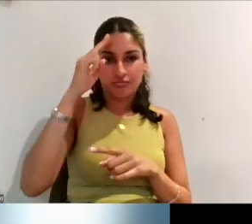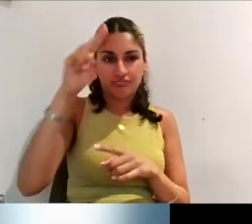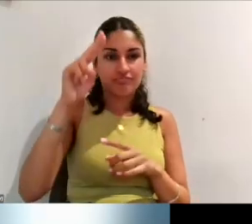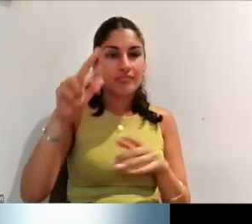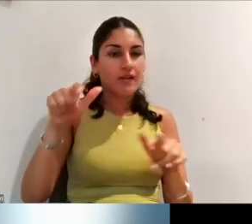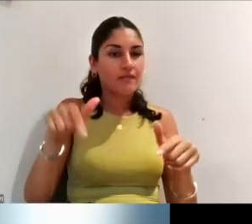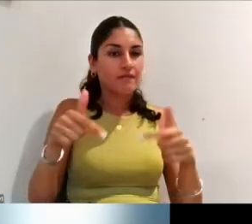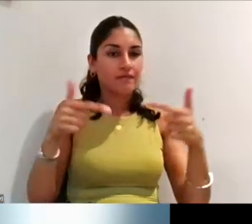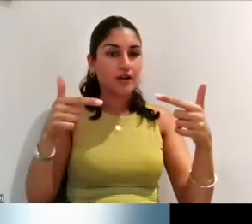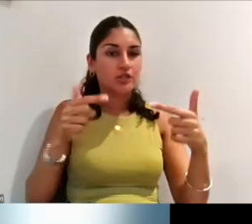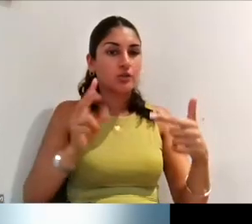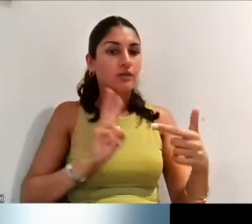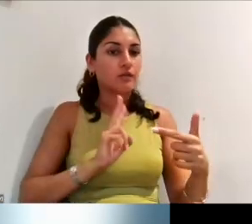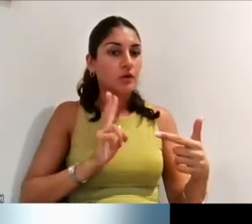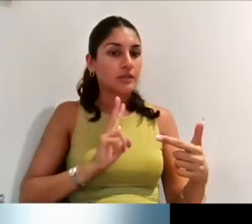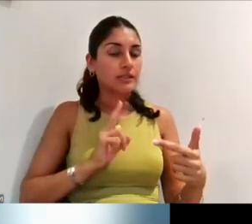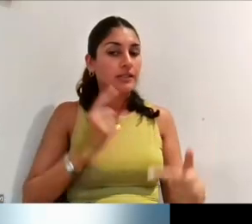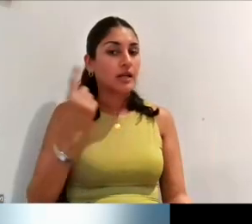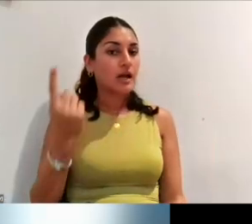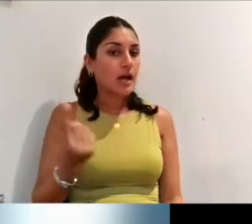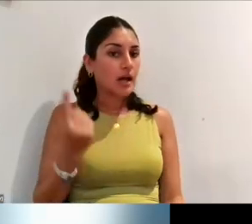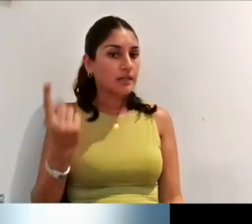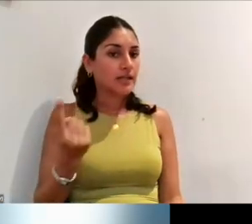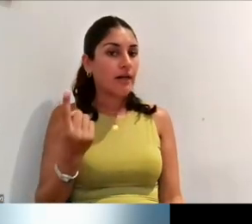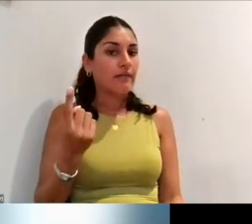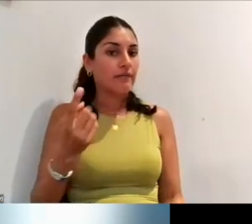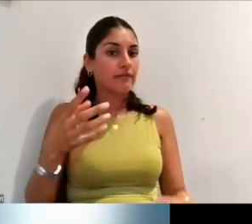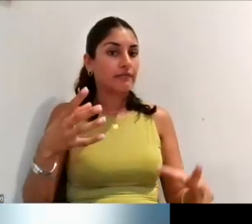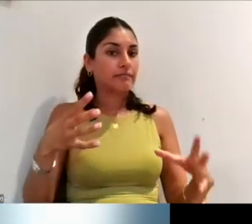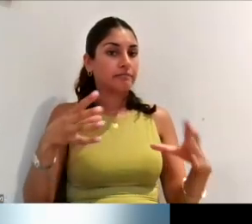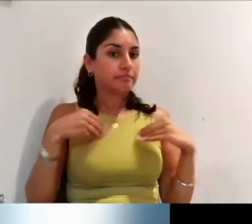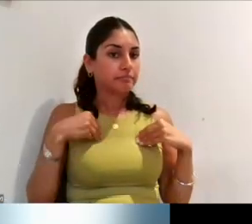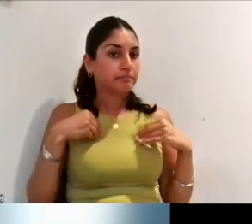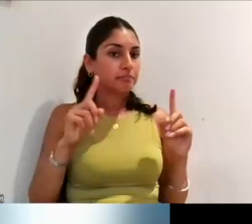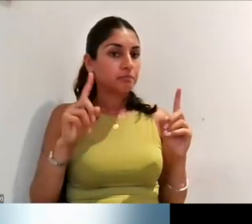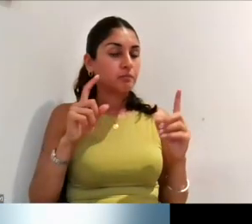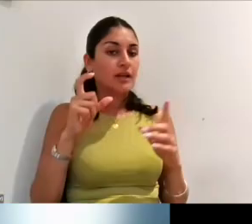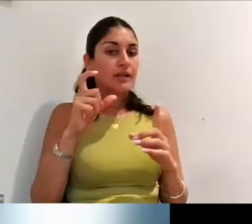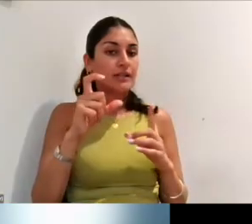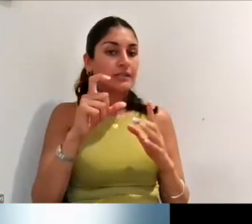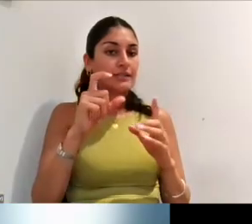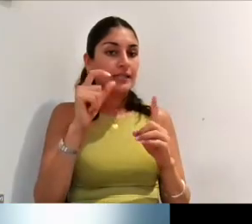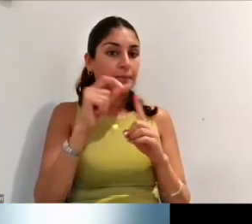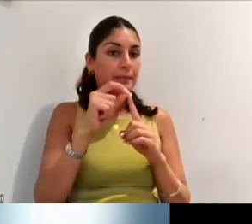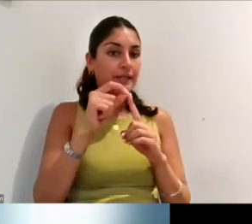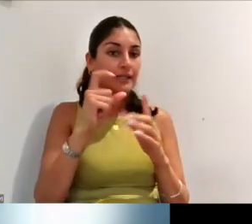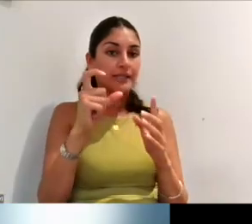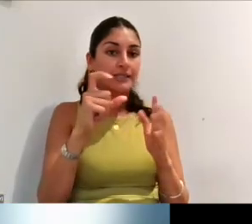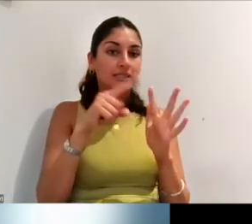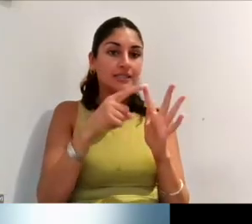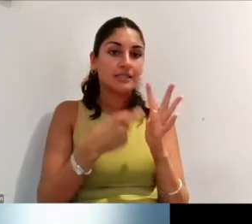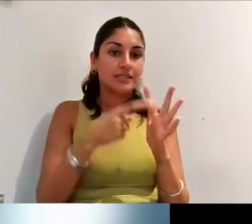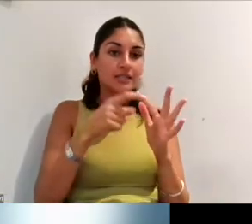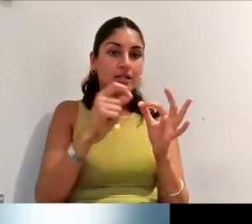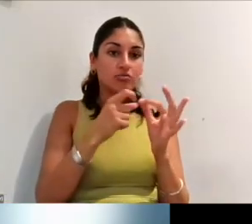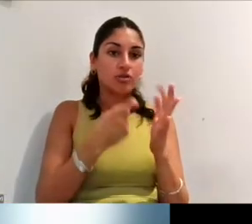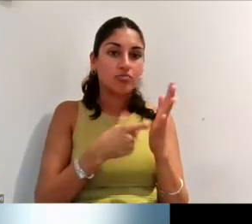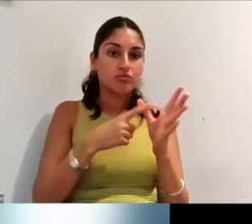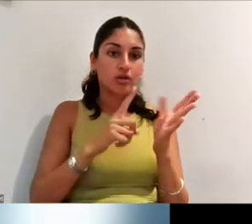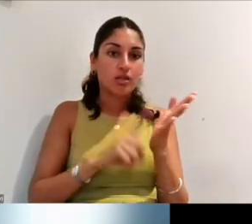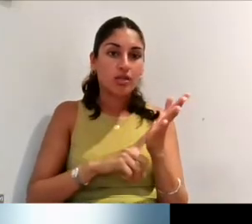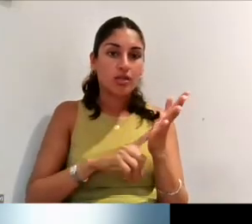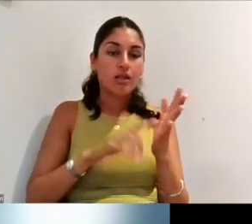And she's also battled with mild cerebral palsy, yet found a way in her younger